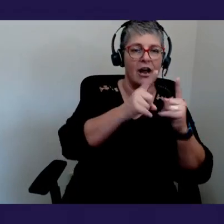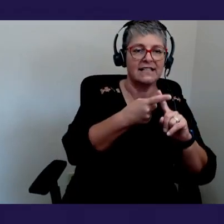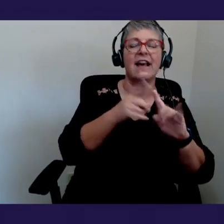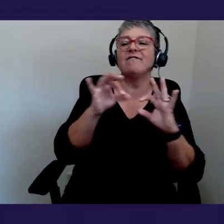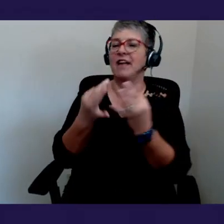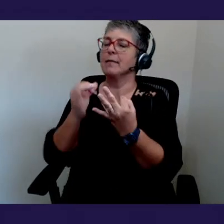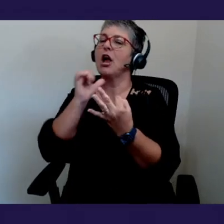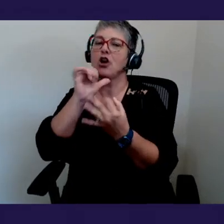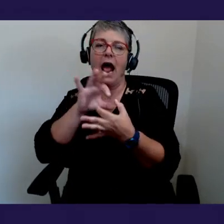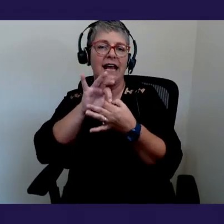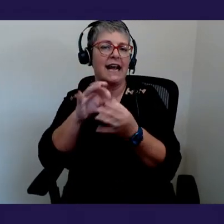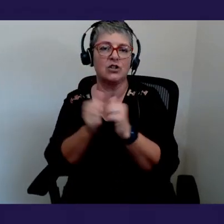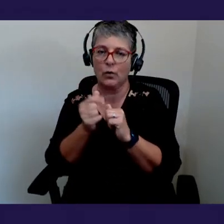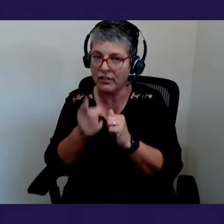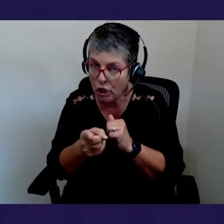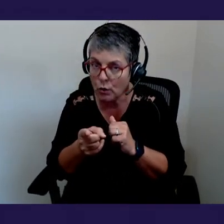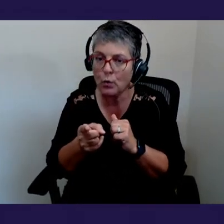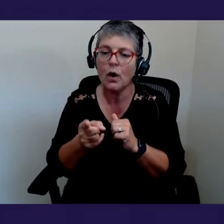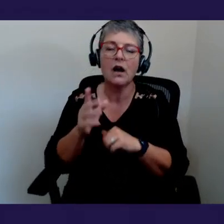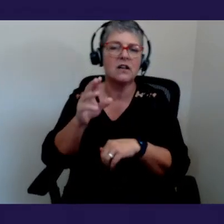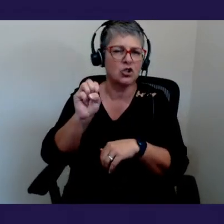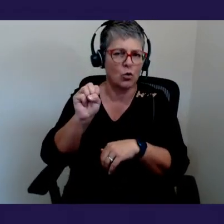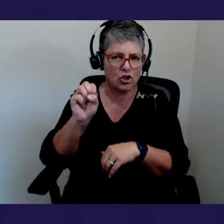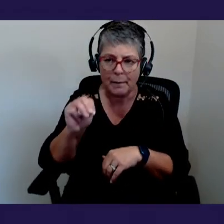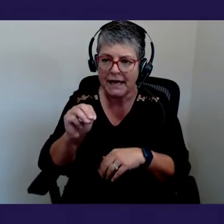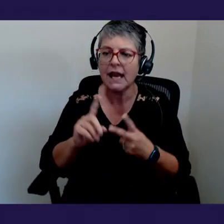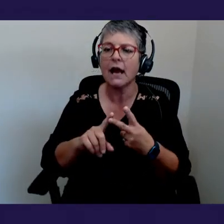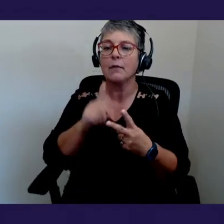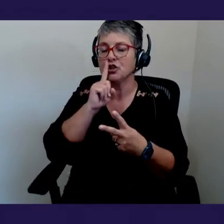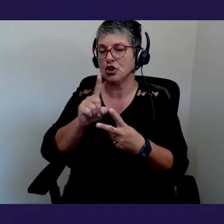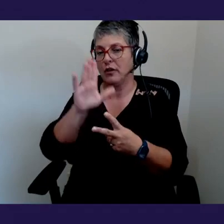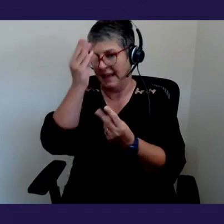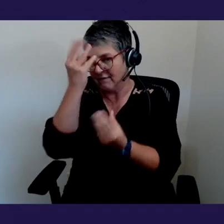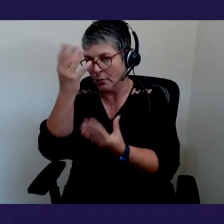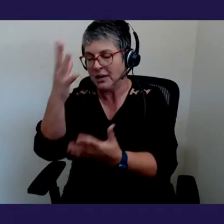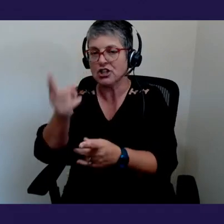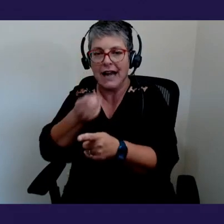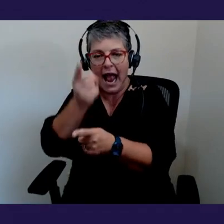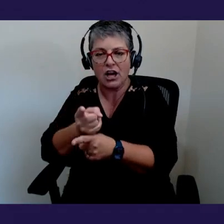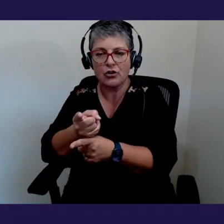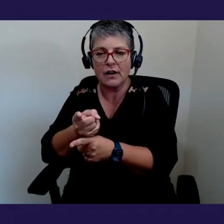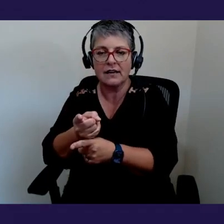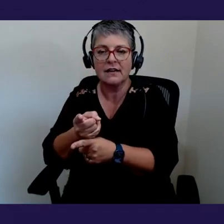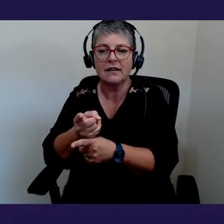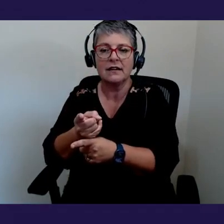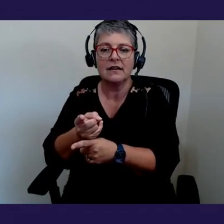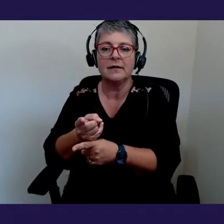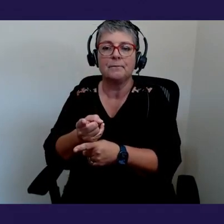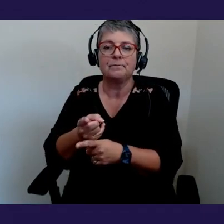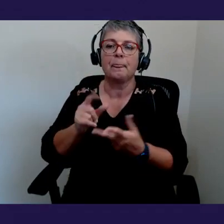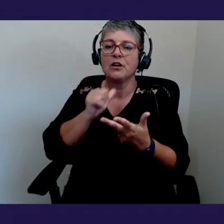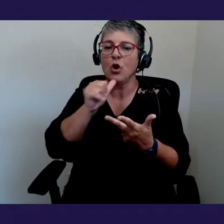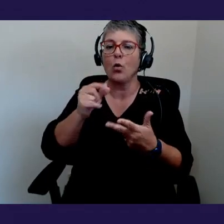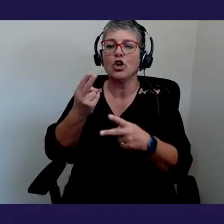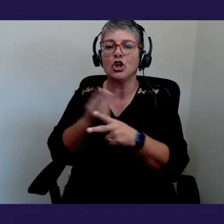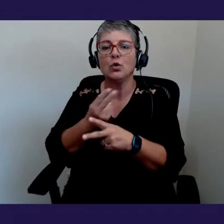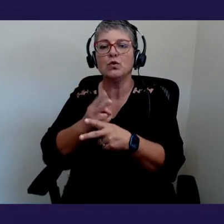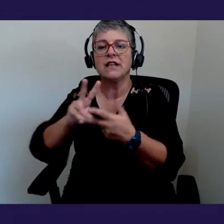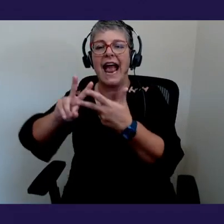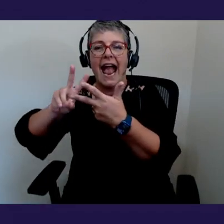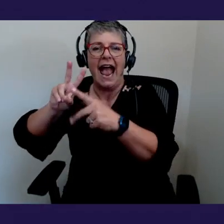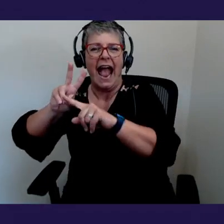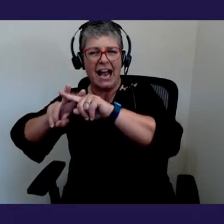make sure that the information you're giving is accurate and correct, that you're not using hashtags used by public health because those are tracked and they will find